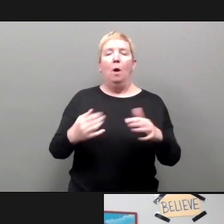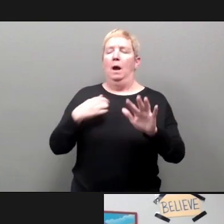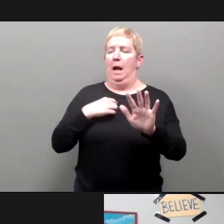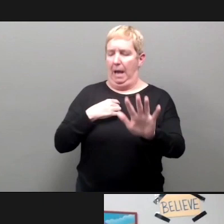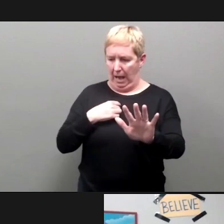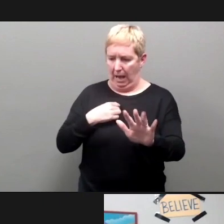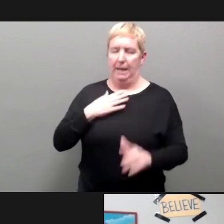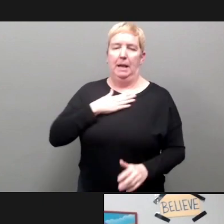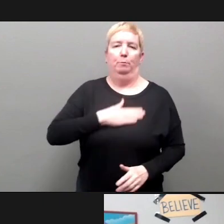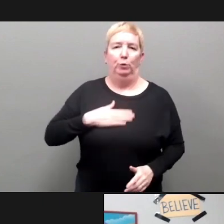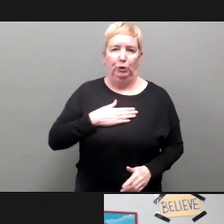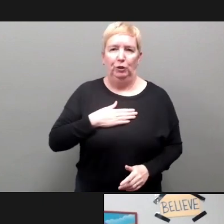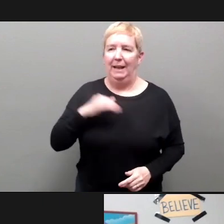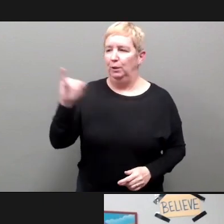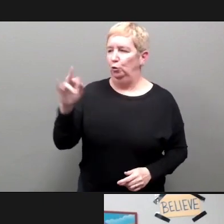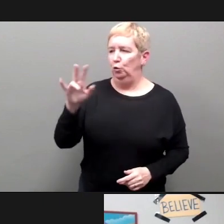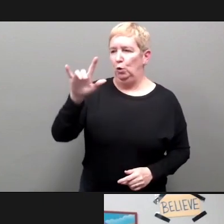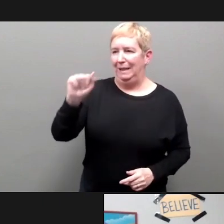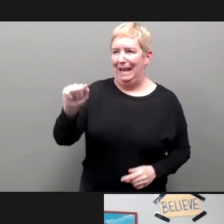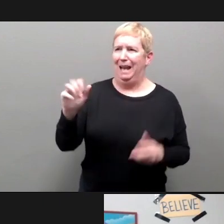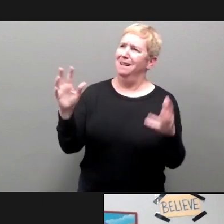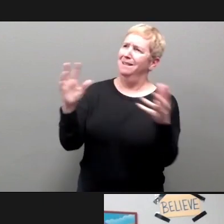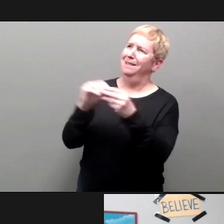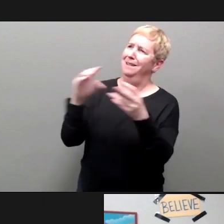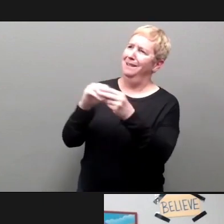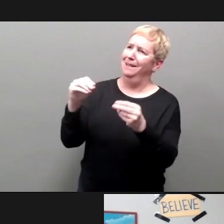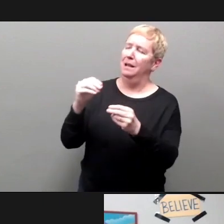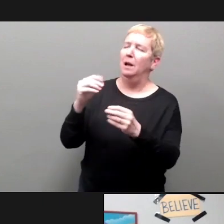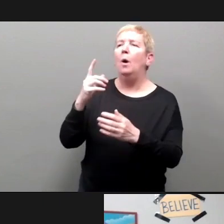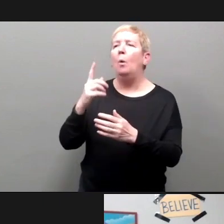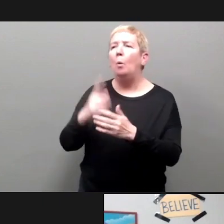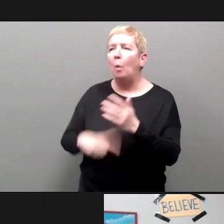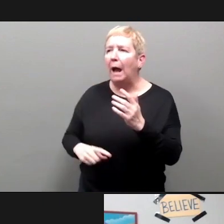speaking what everyone is thinking, like, Uncle,